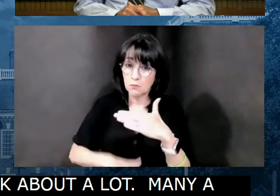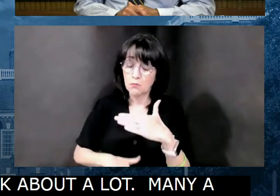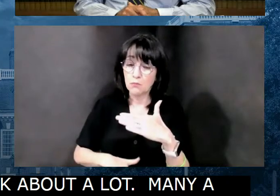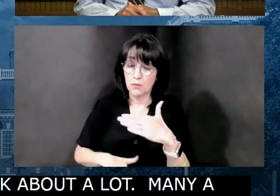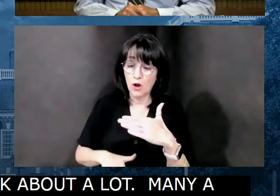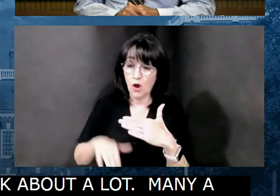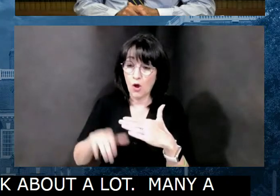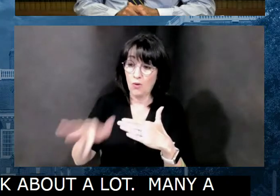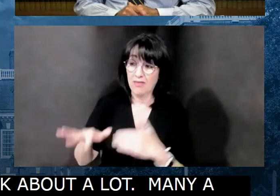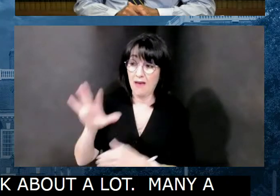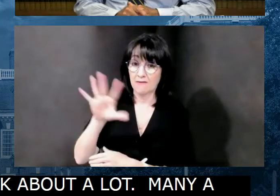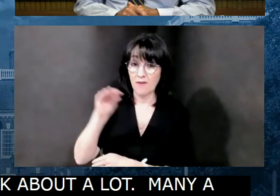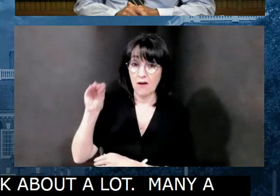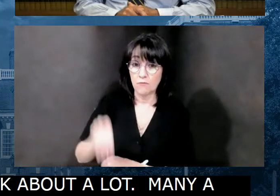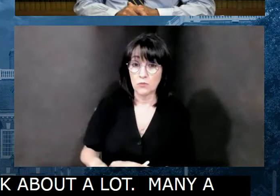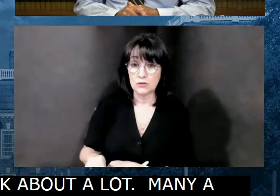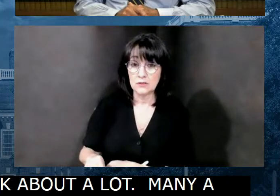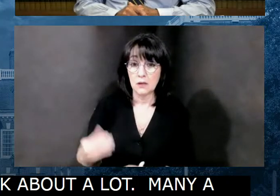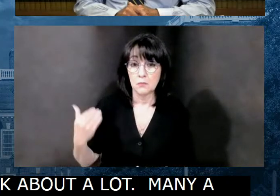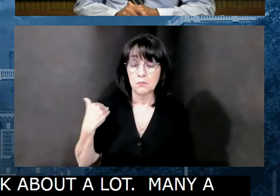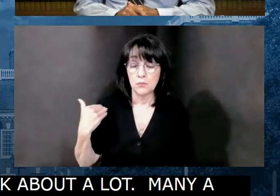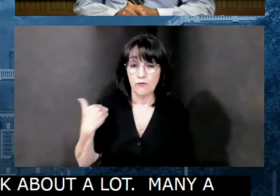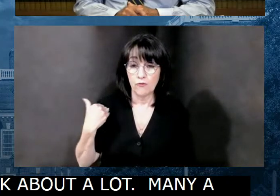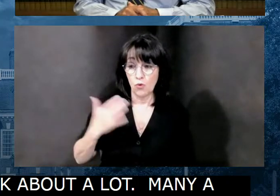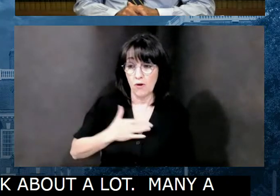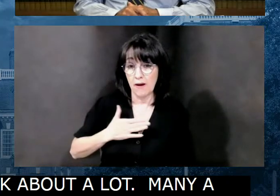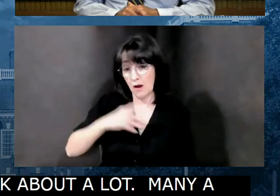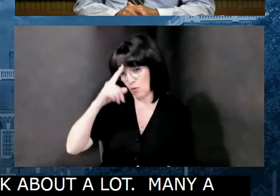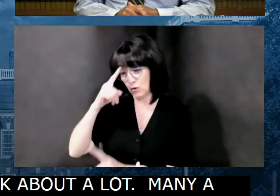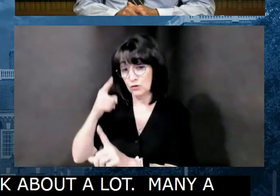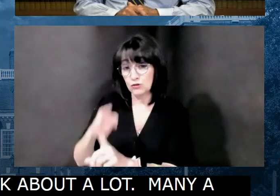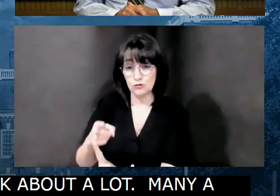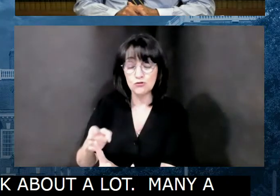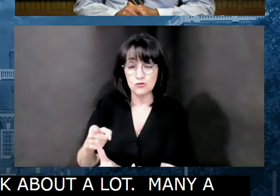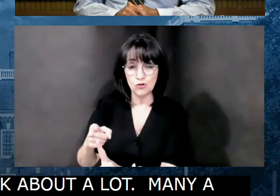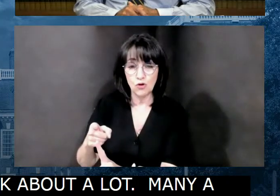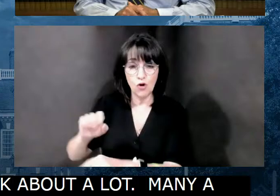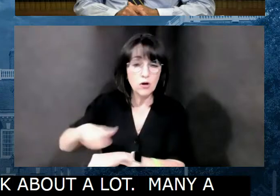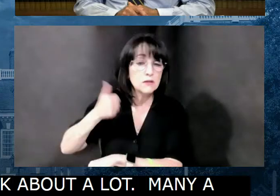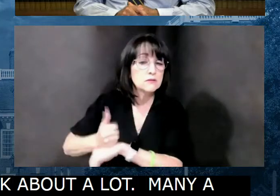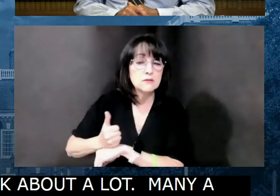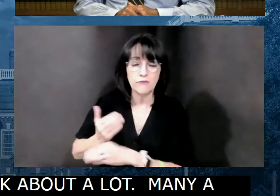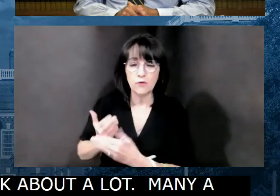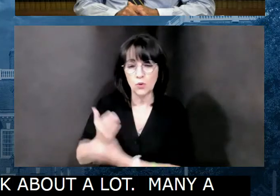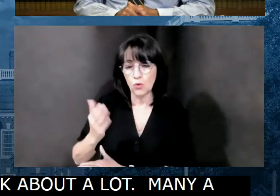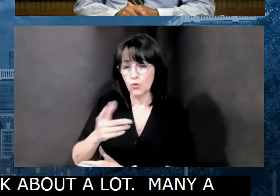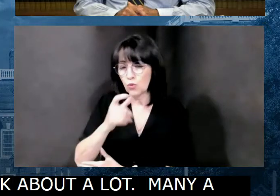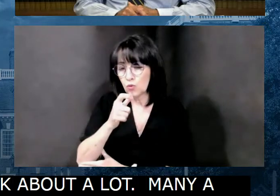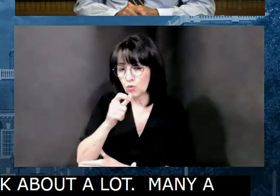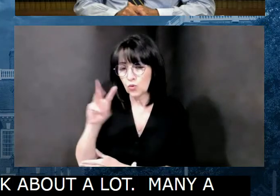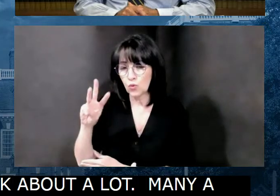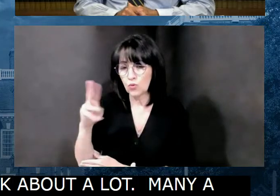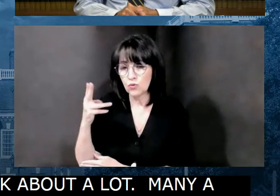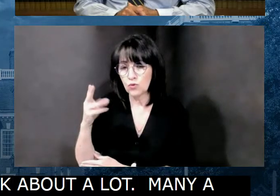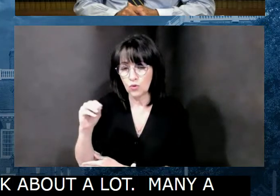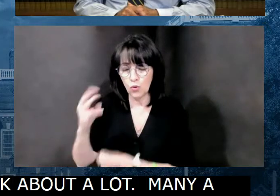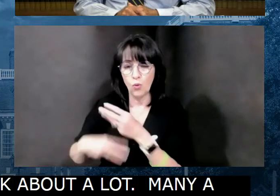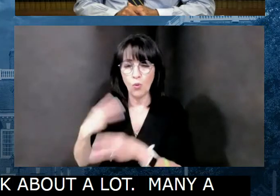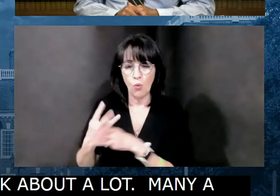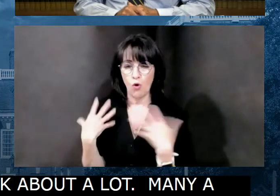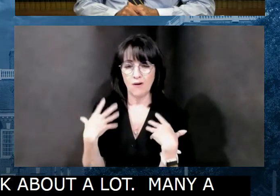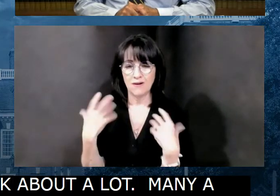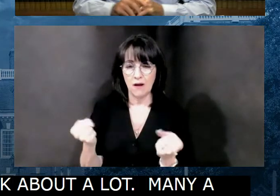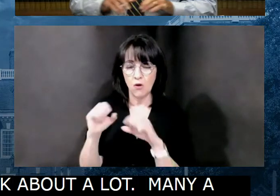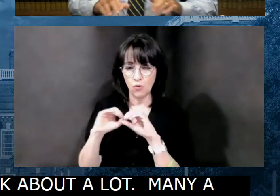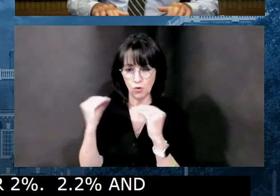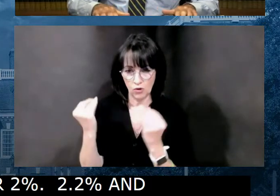the 5% target that was set out for us by the World Health Organization months ago.